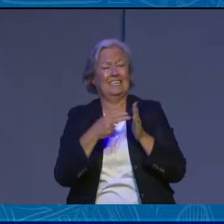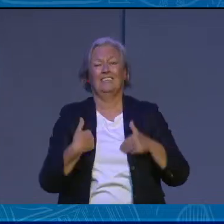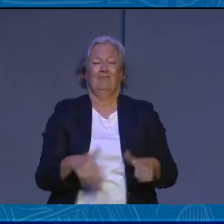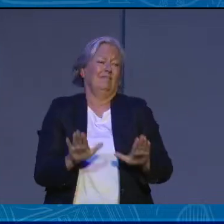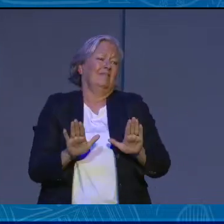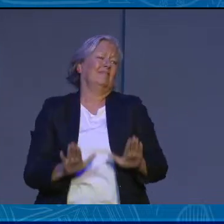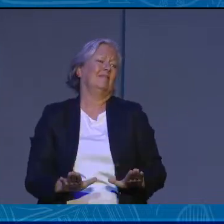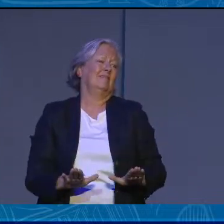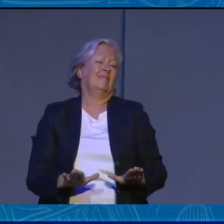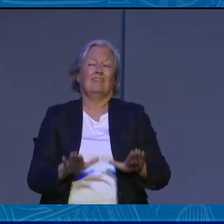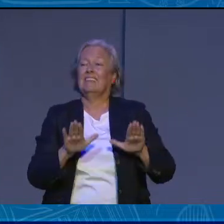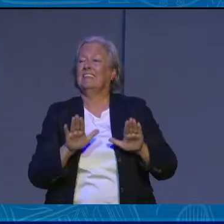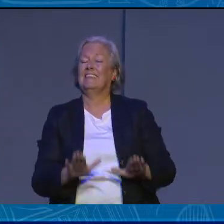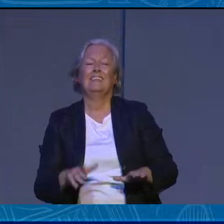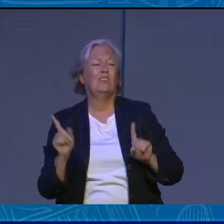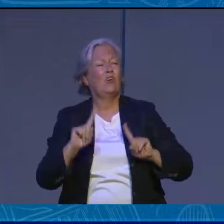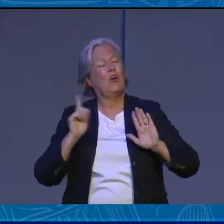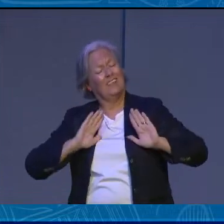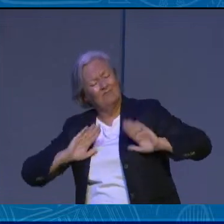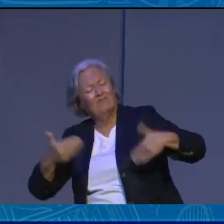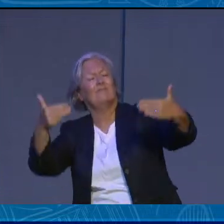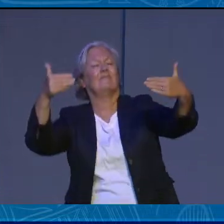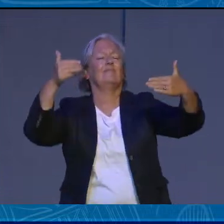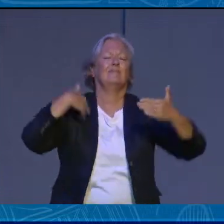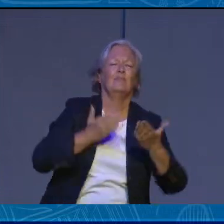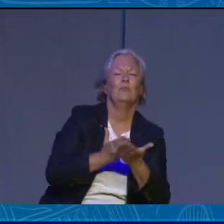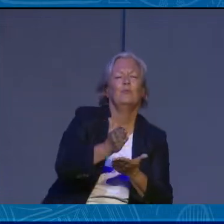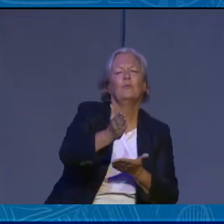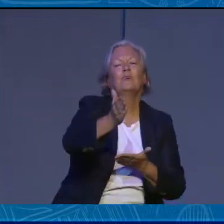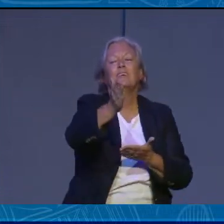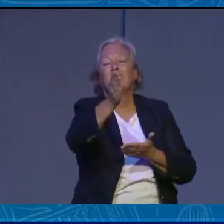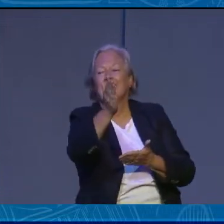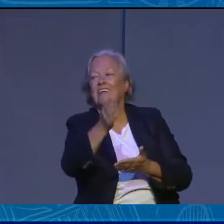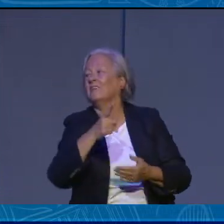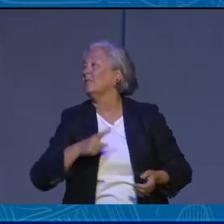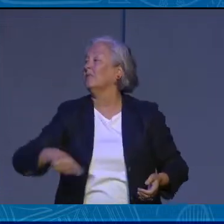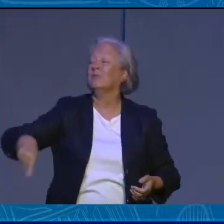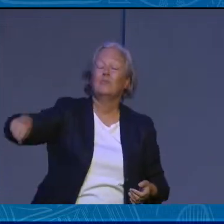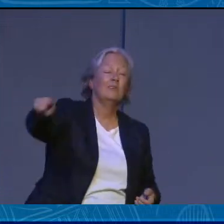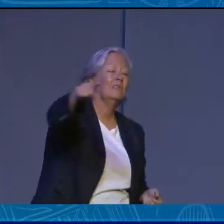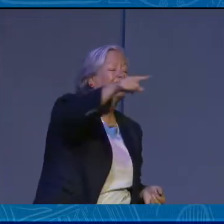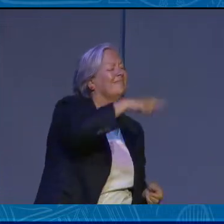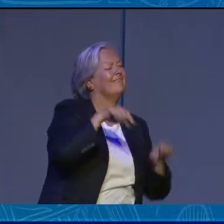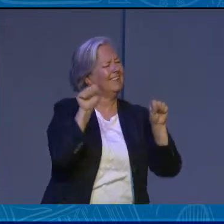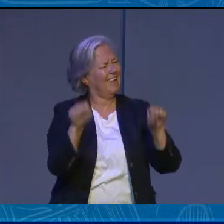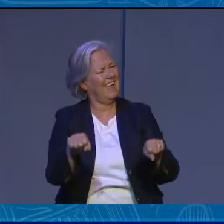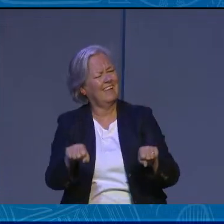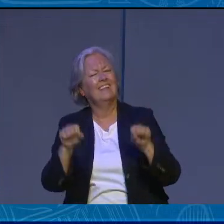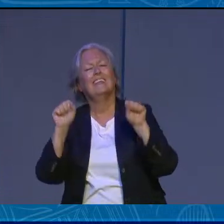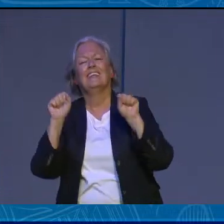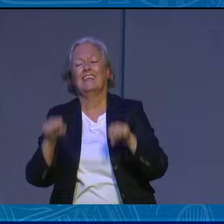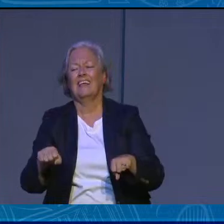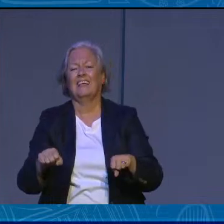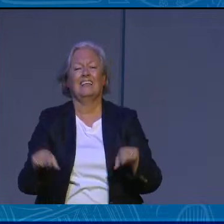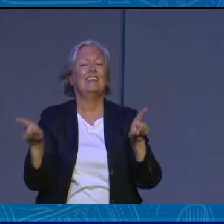your feet, take it right and show you that there are